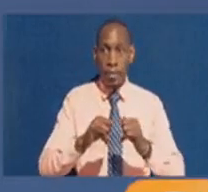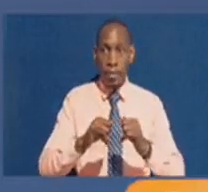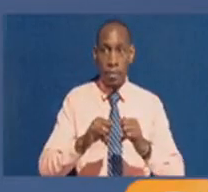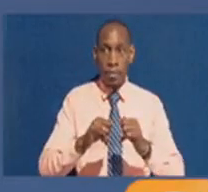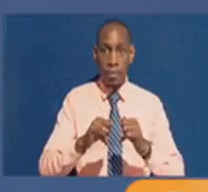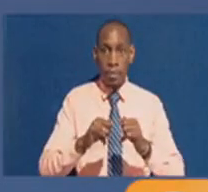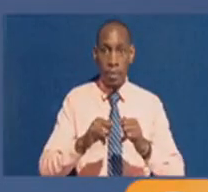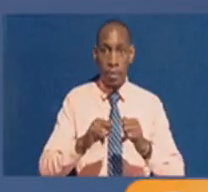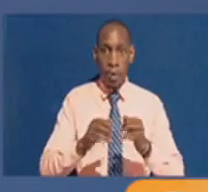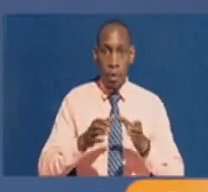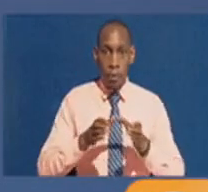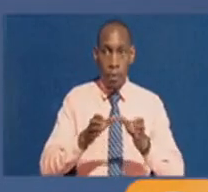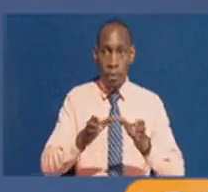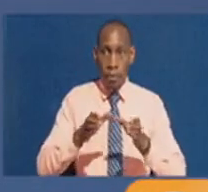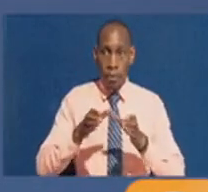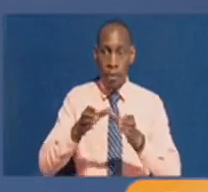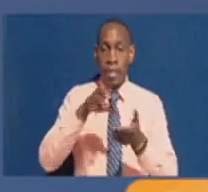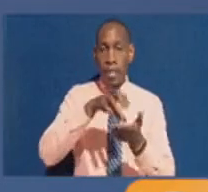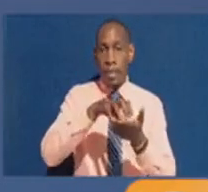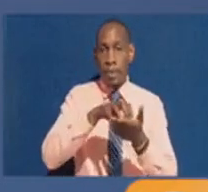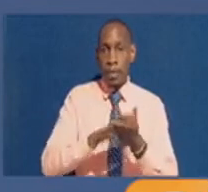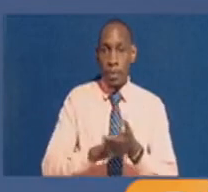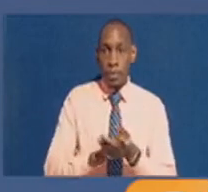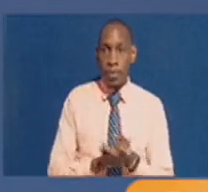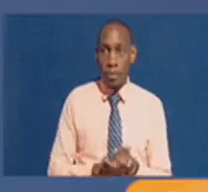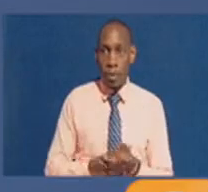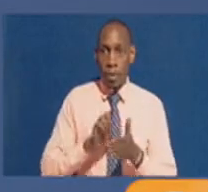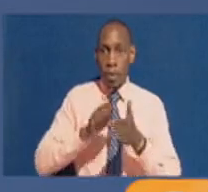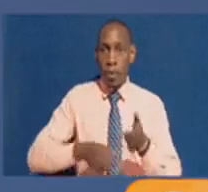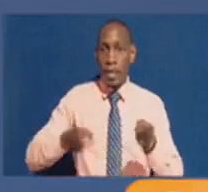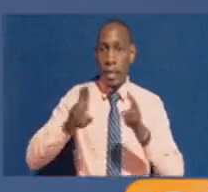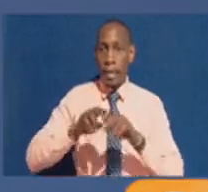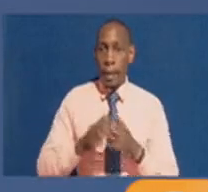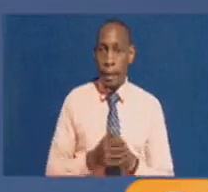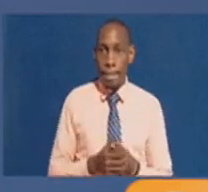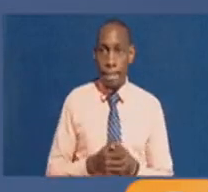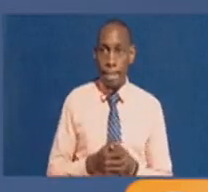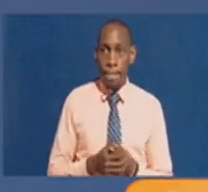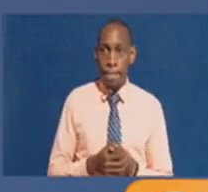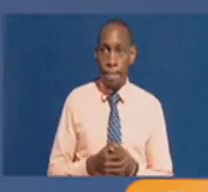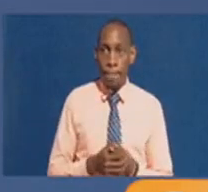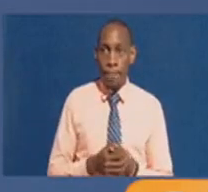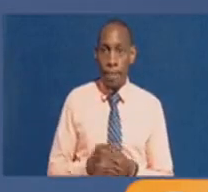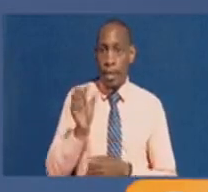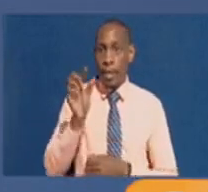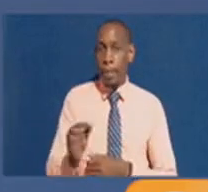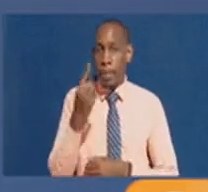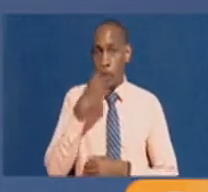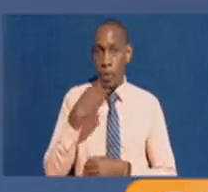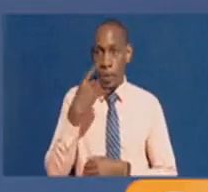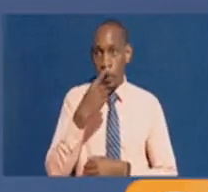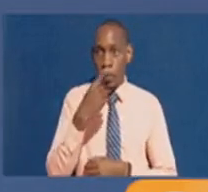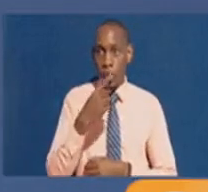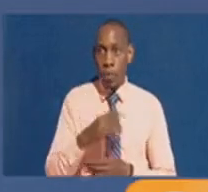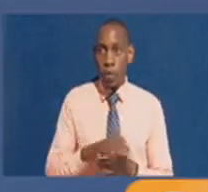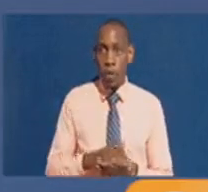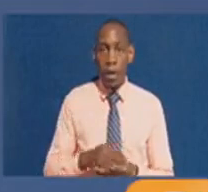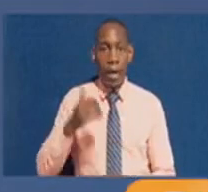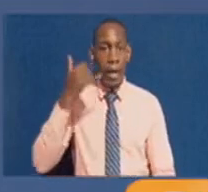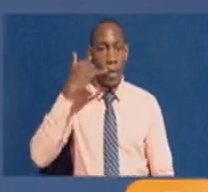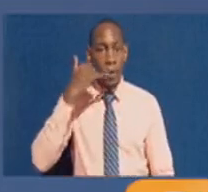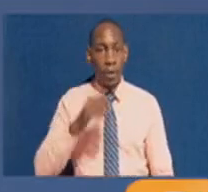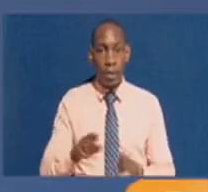they came trying to push a certain narrative. What happened to who is this person who was making those calls? Who